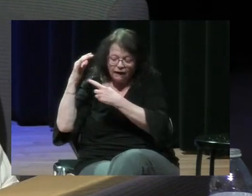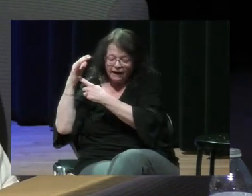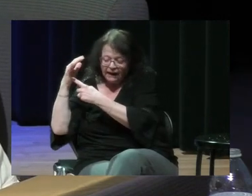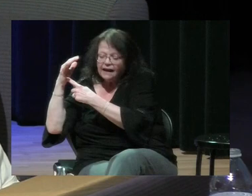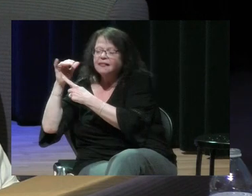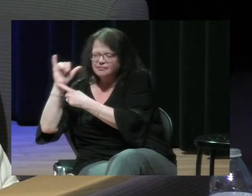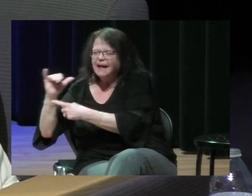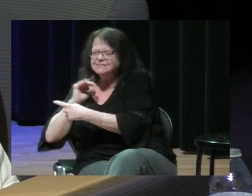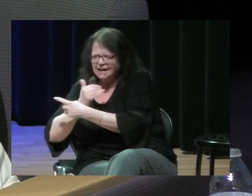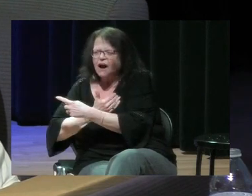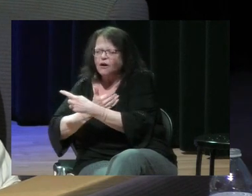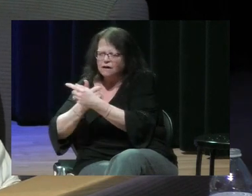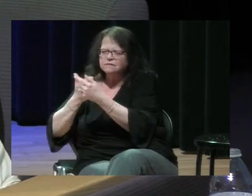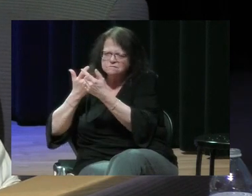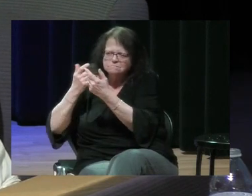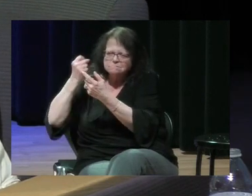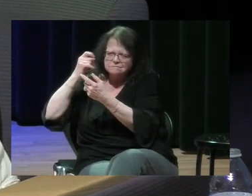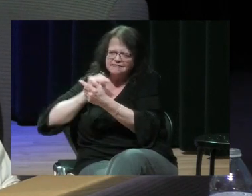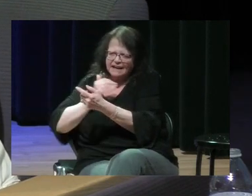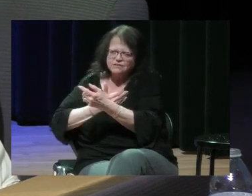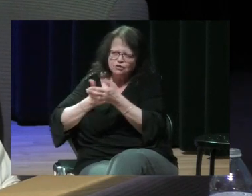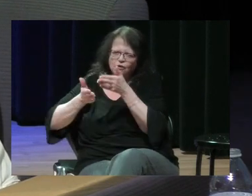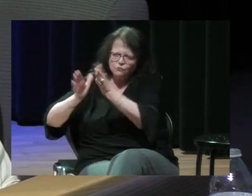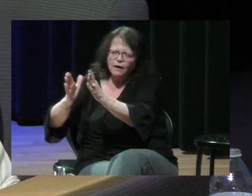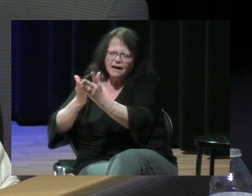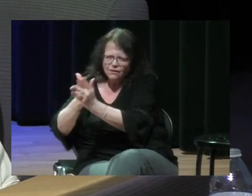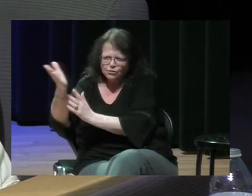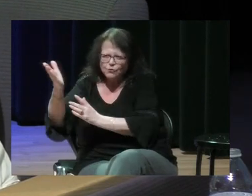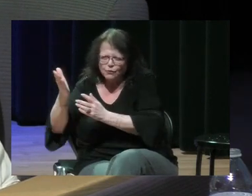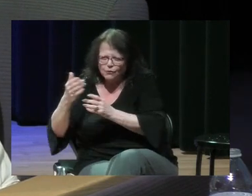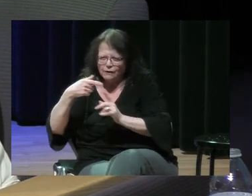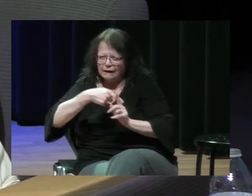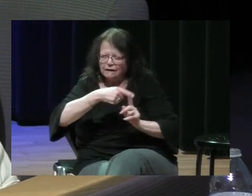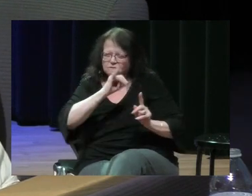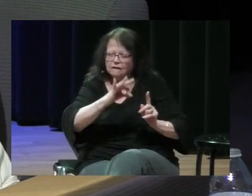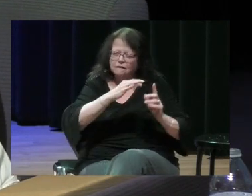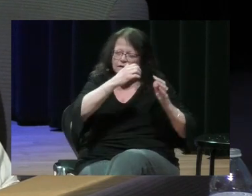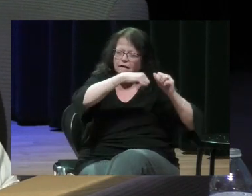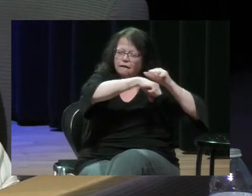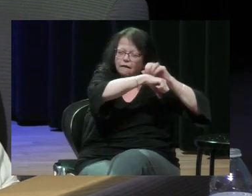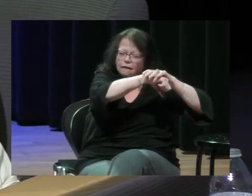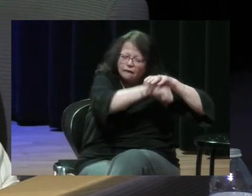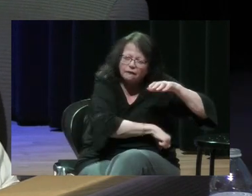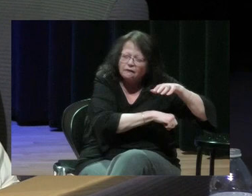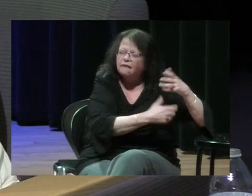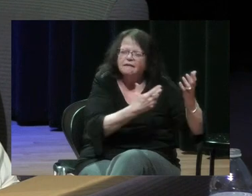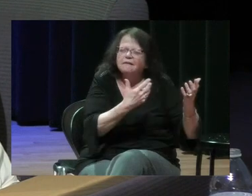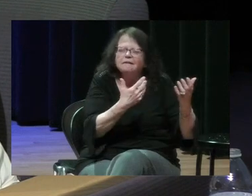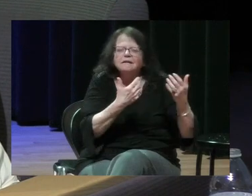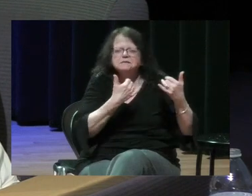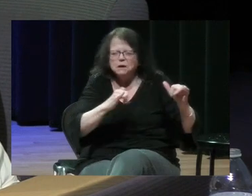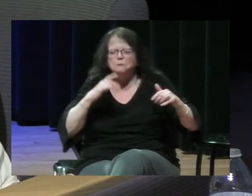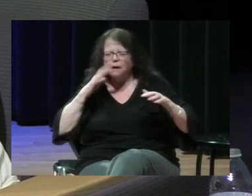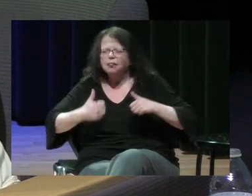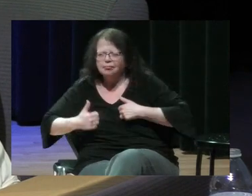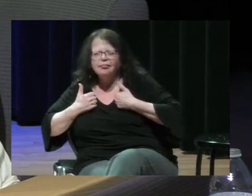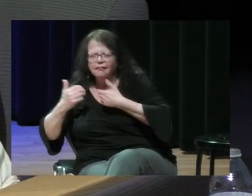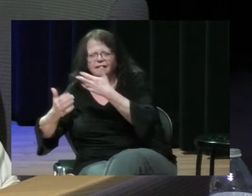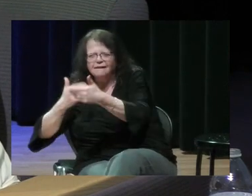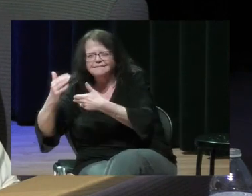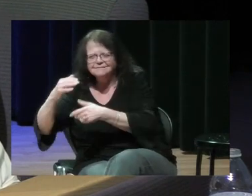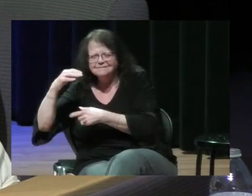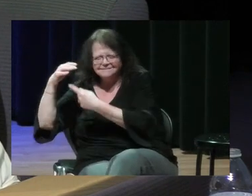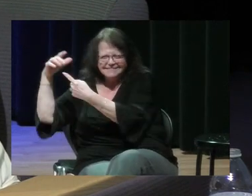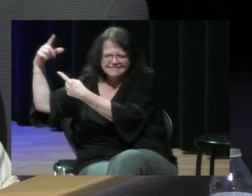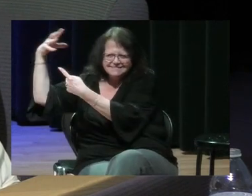But what's really our guiding light and our animating force is having conversations with each other that help us learn something.